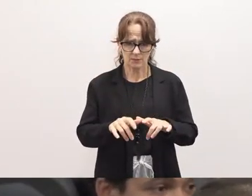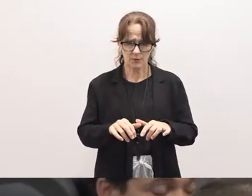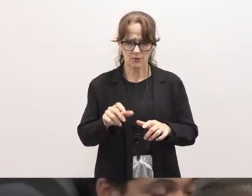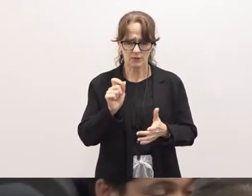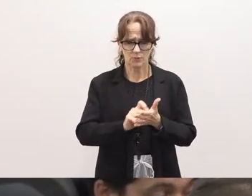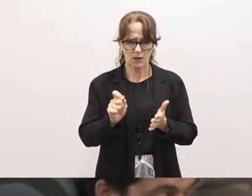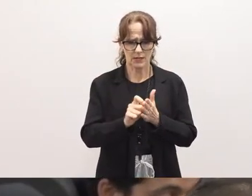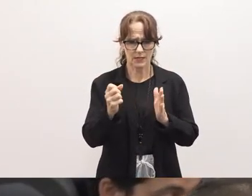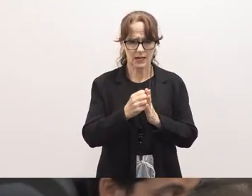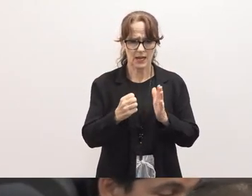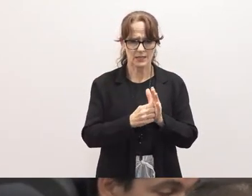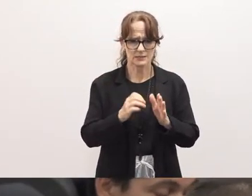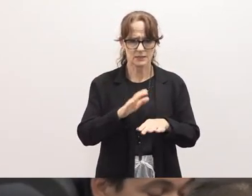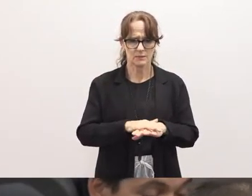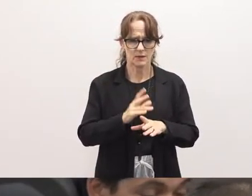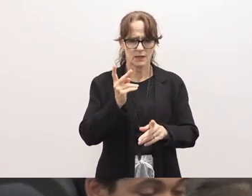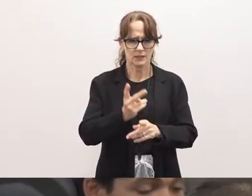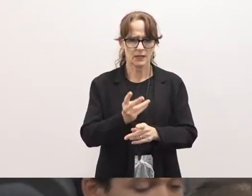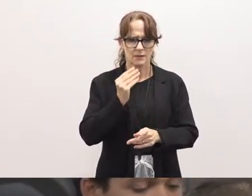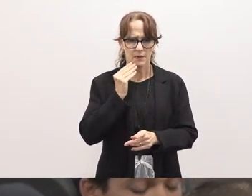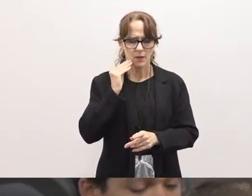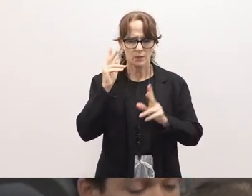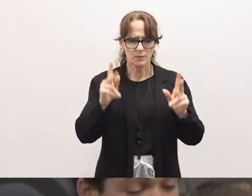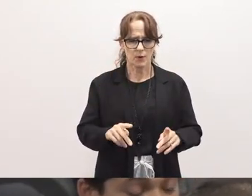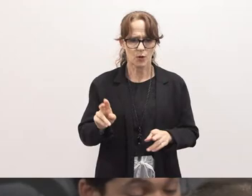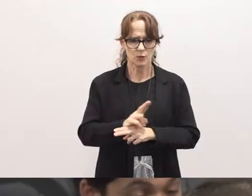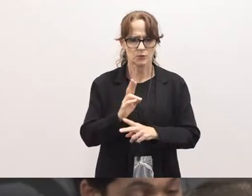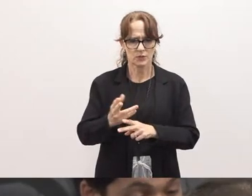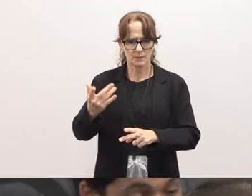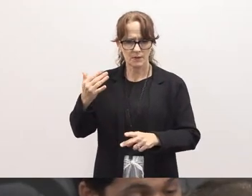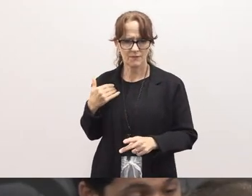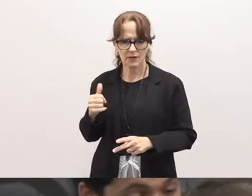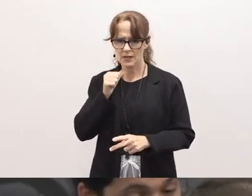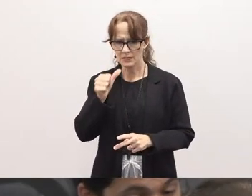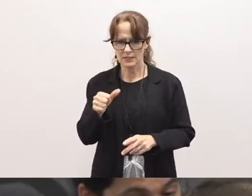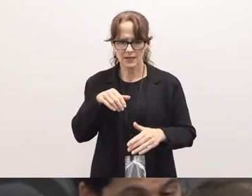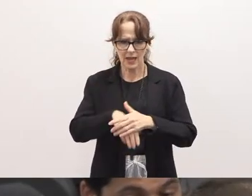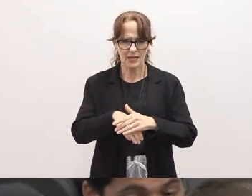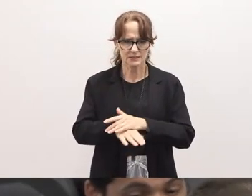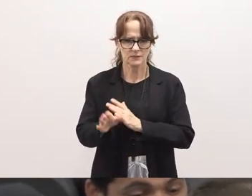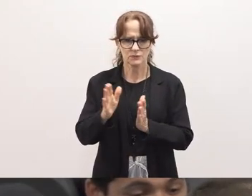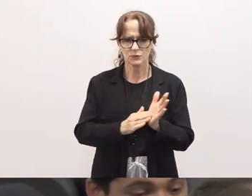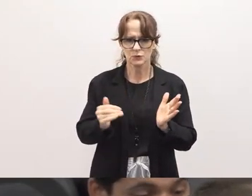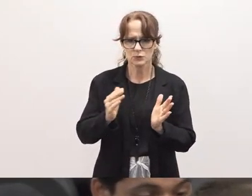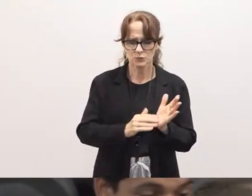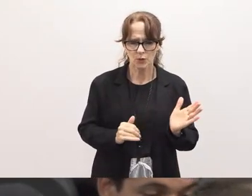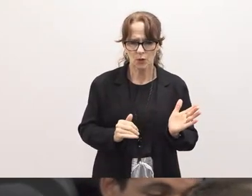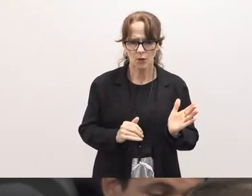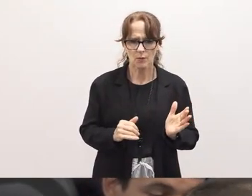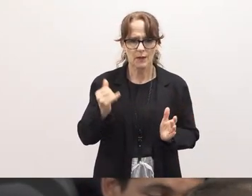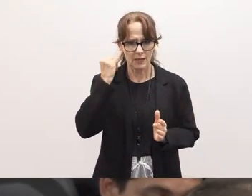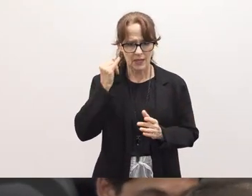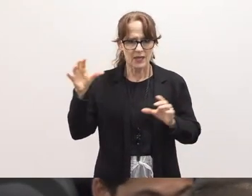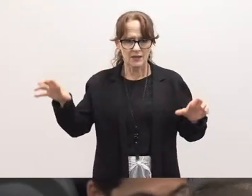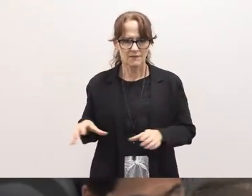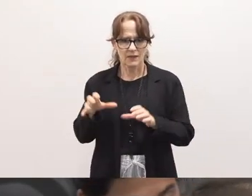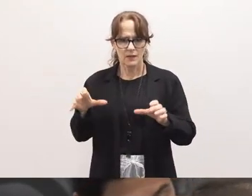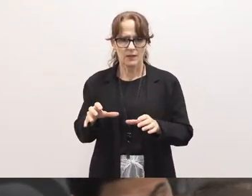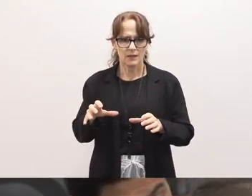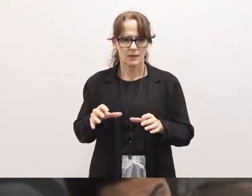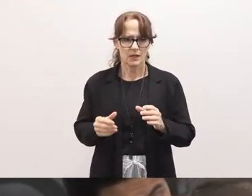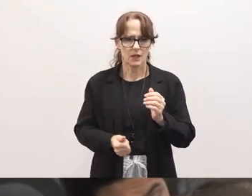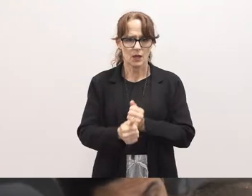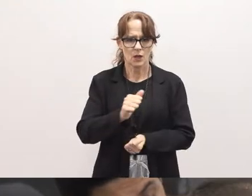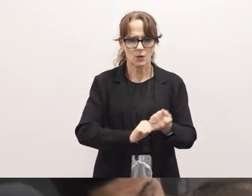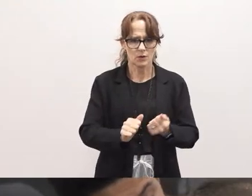essay on will keep me home because the person who used it before me didn't have access to soap, and even if they did, were they able to rinse